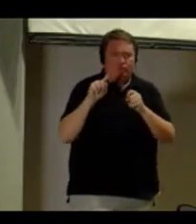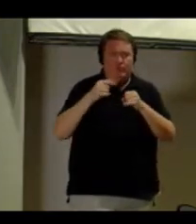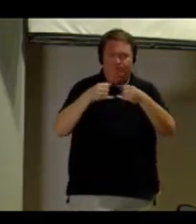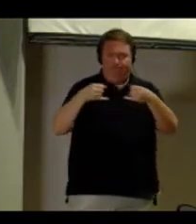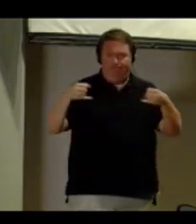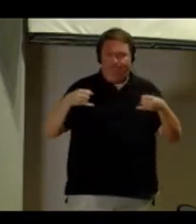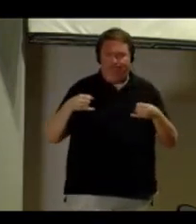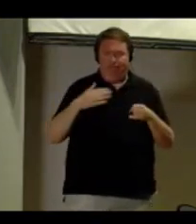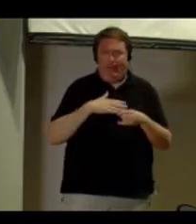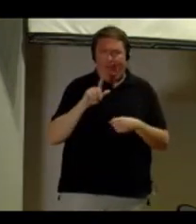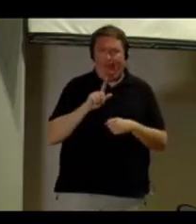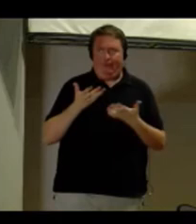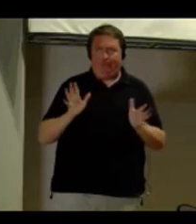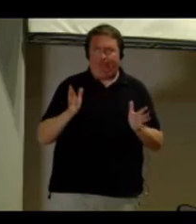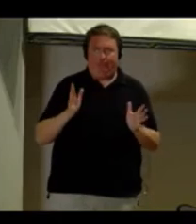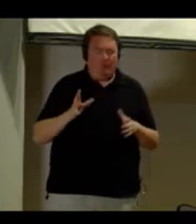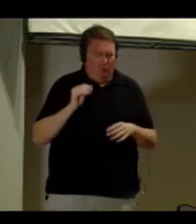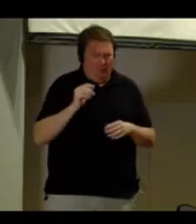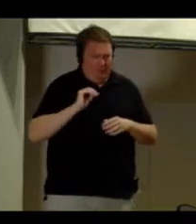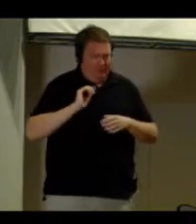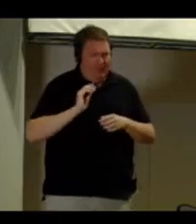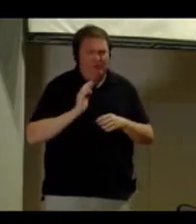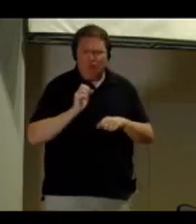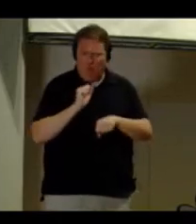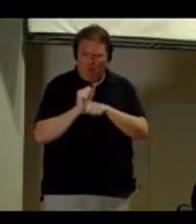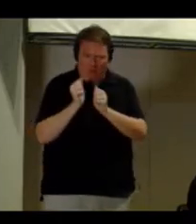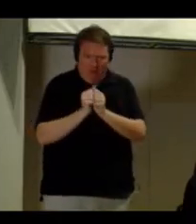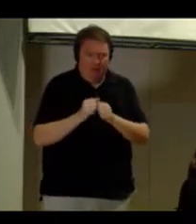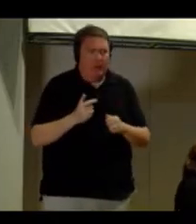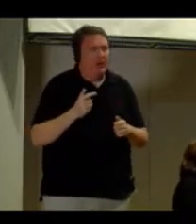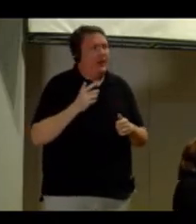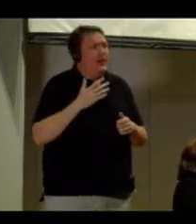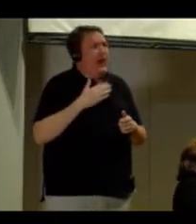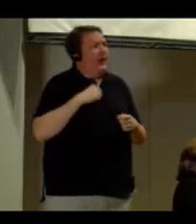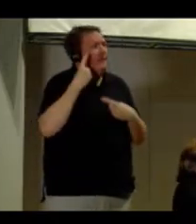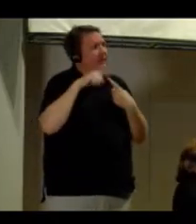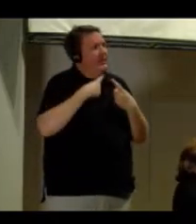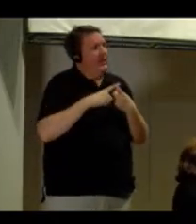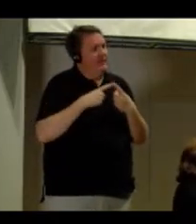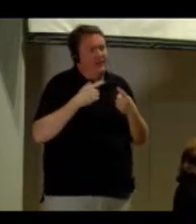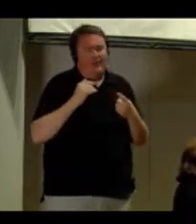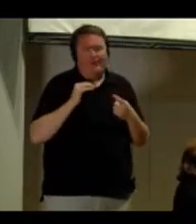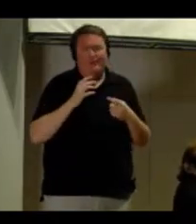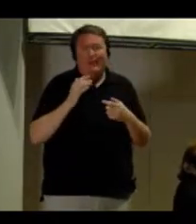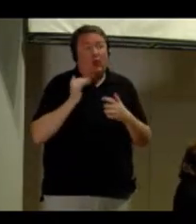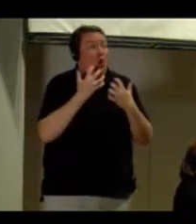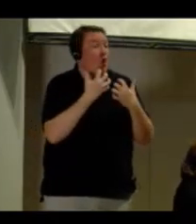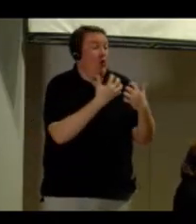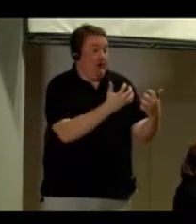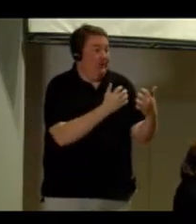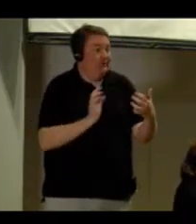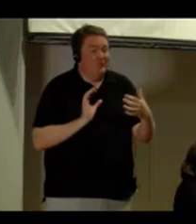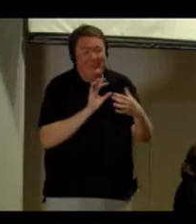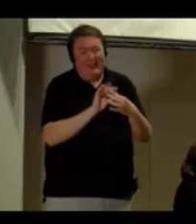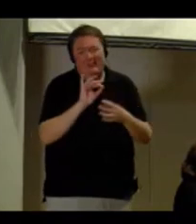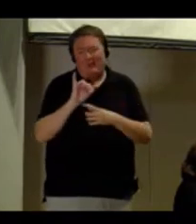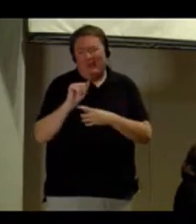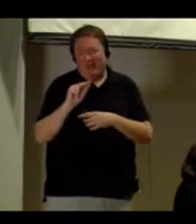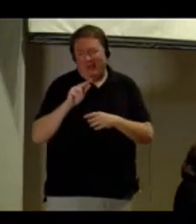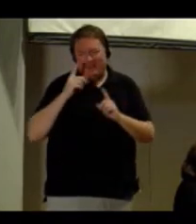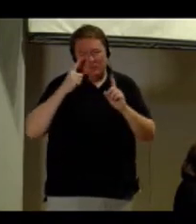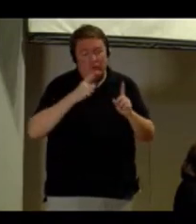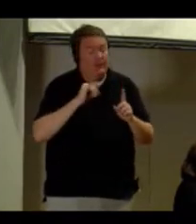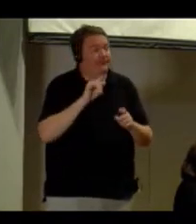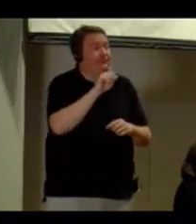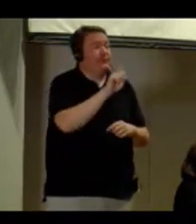also supports that. But what I was just thinking about has to do with audiences and links to the point Ian was making. Because if you think about libraries, they